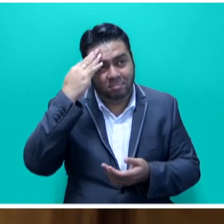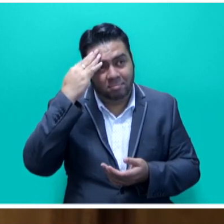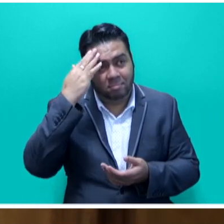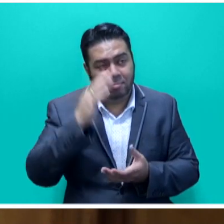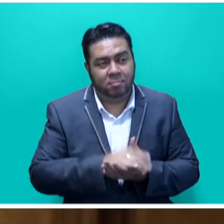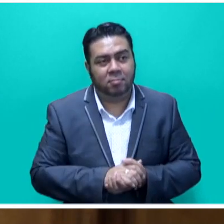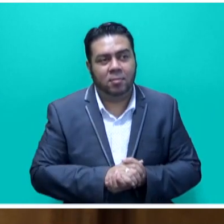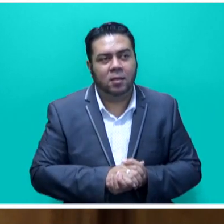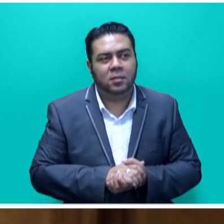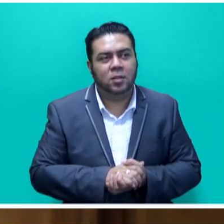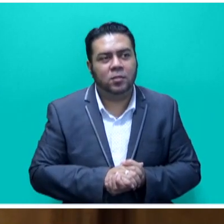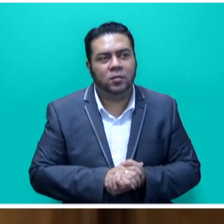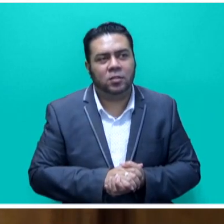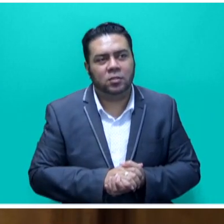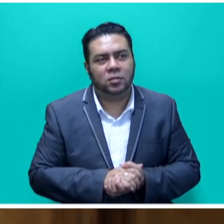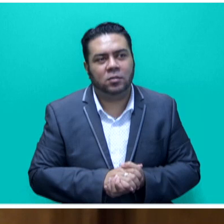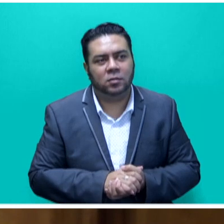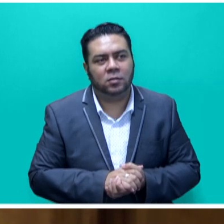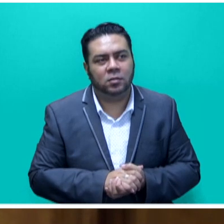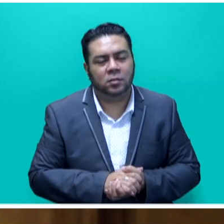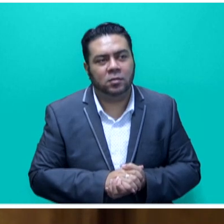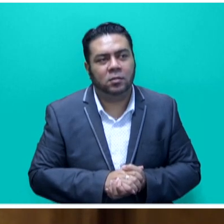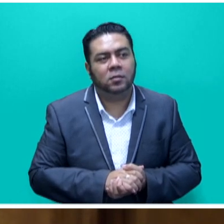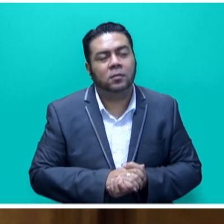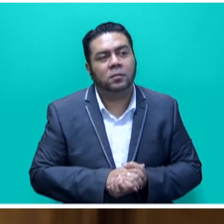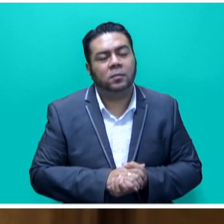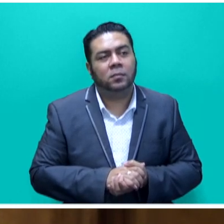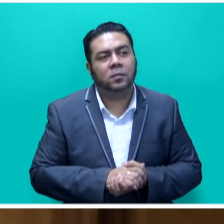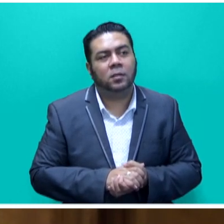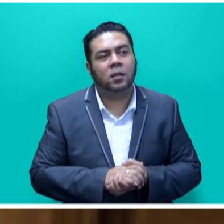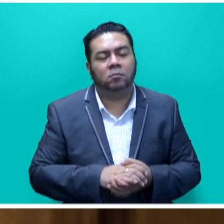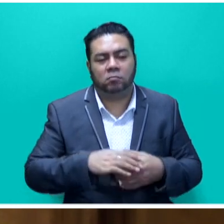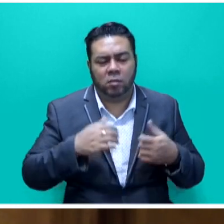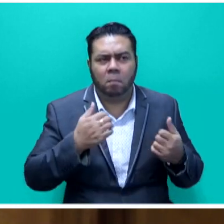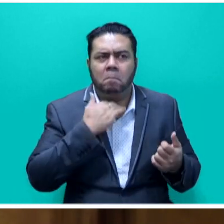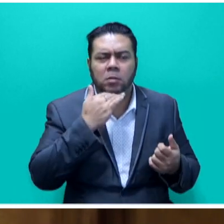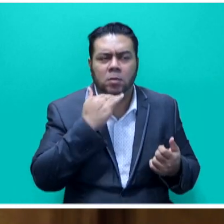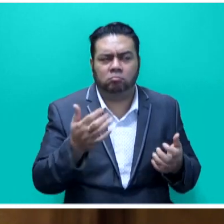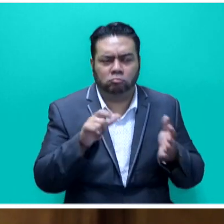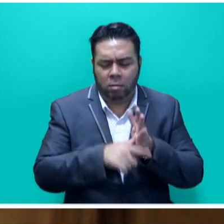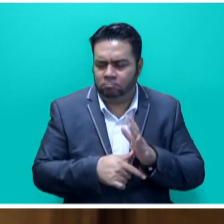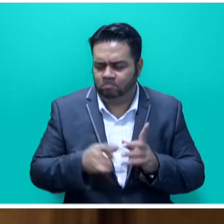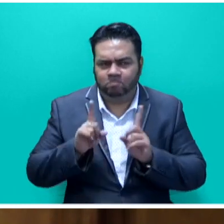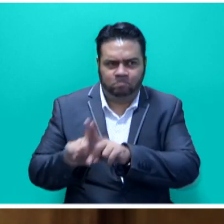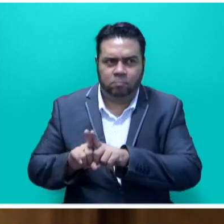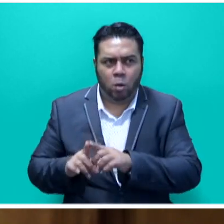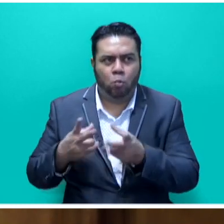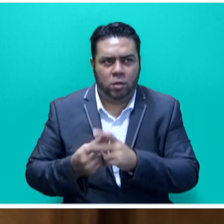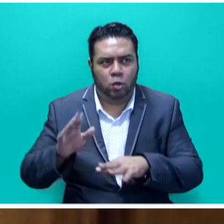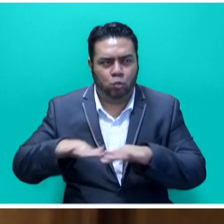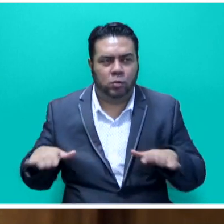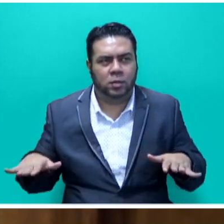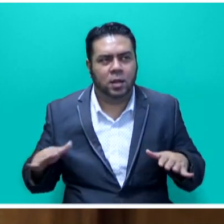their mental health needs. Spend as much time with your children as possible. And I'd also like to record my